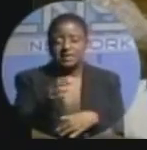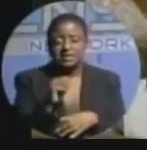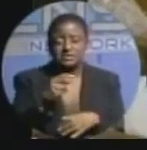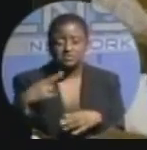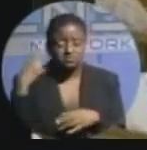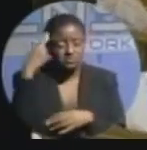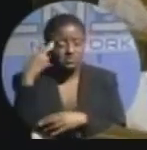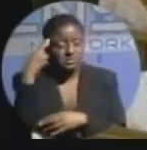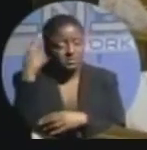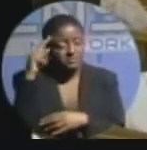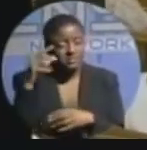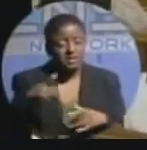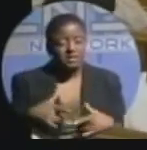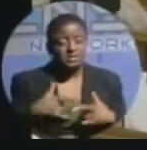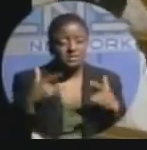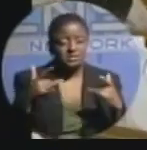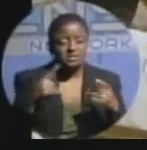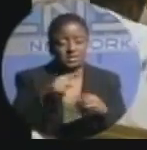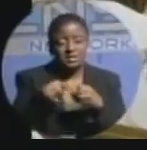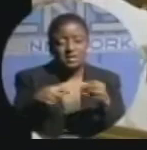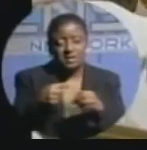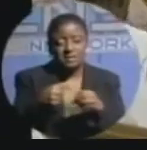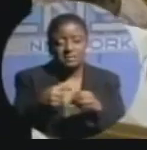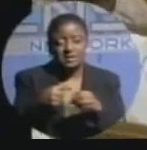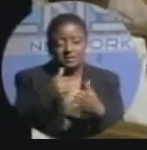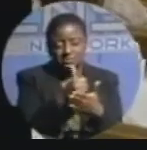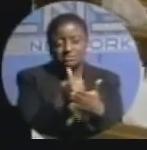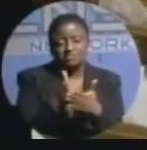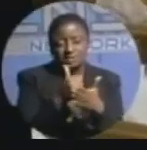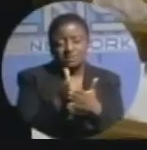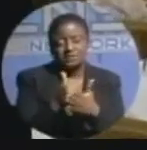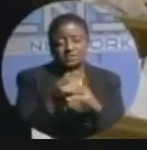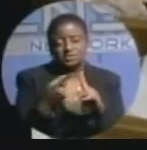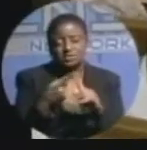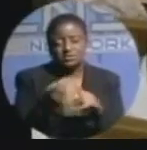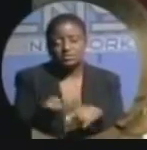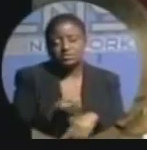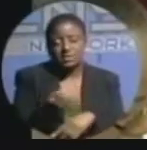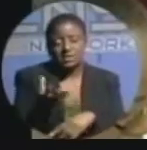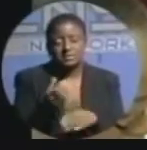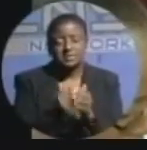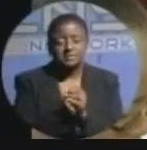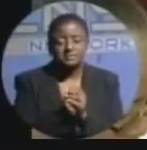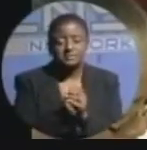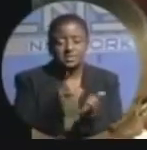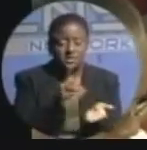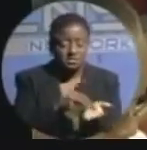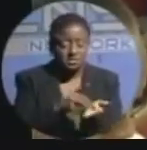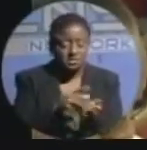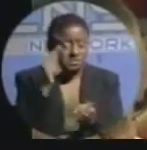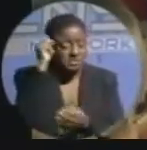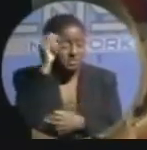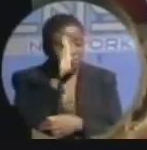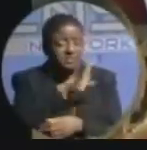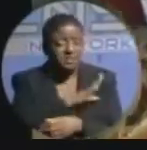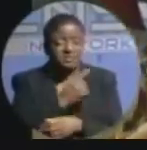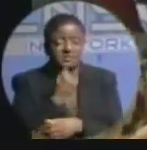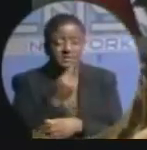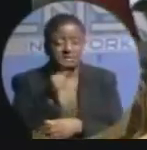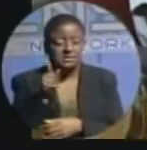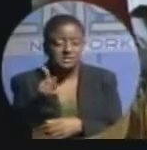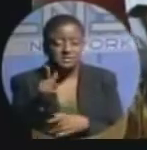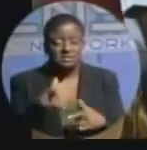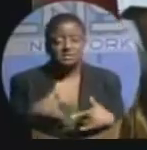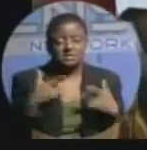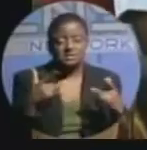when it comes to a rise of addiction as a result of it, psychiatrist Dr. Timothy Barrett says he is more concerned about whether Bahamians are